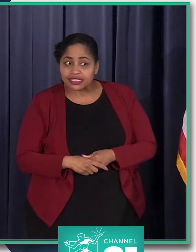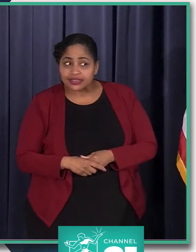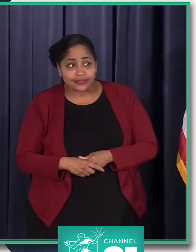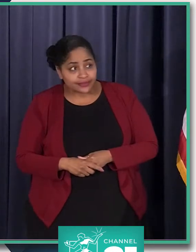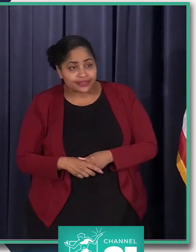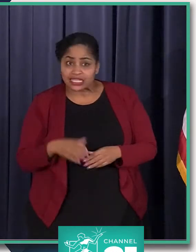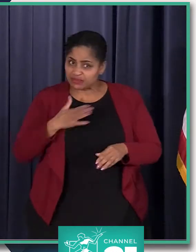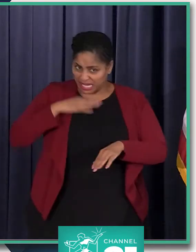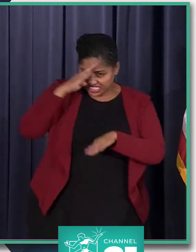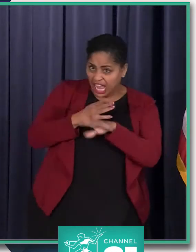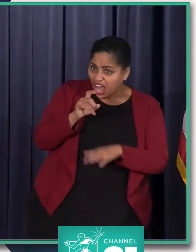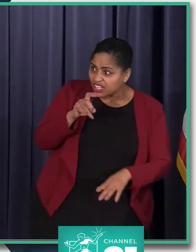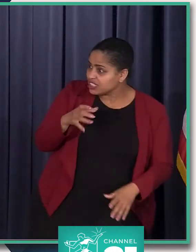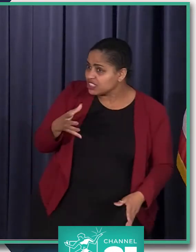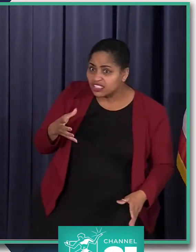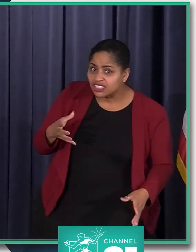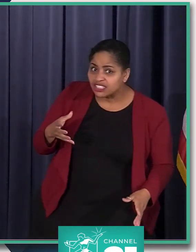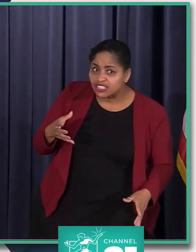This is my son.